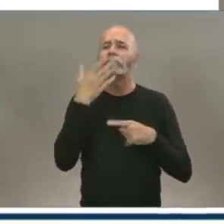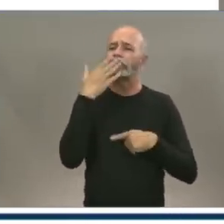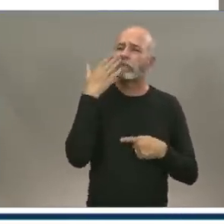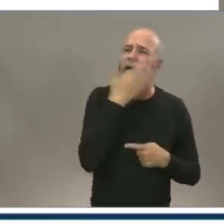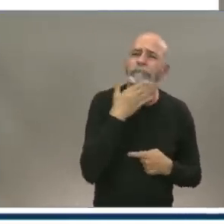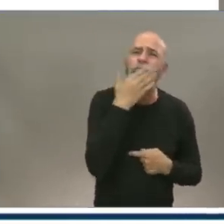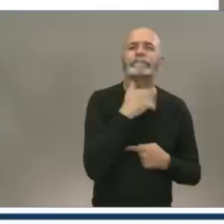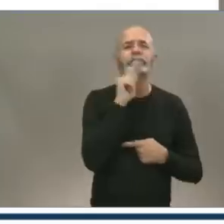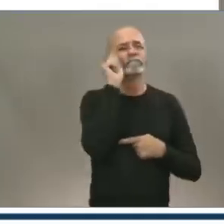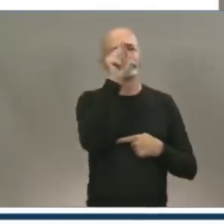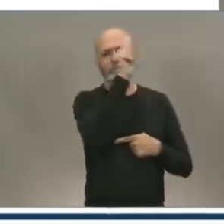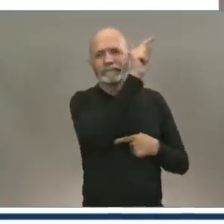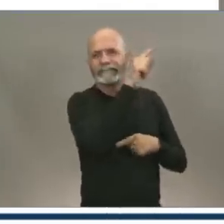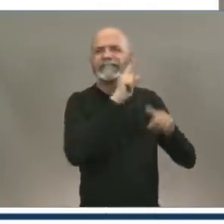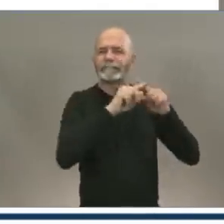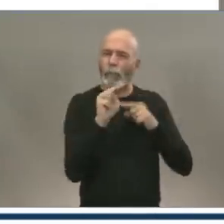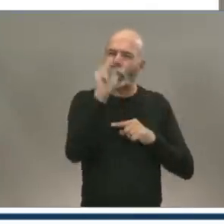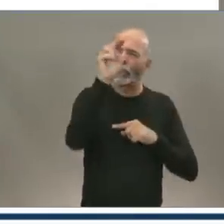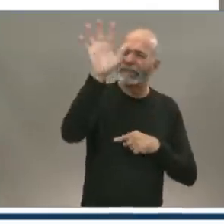of northern Nova Scotia.